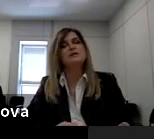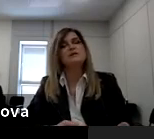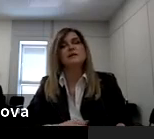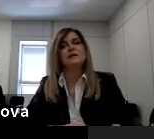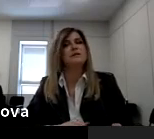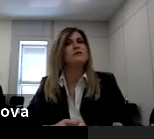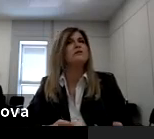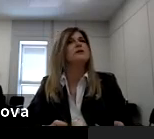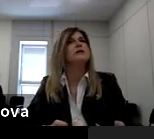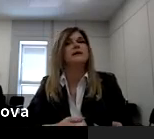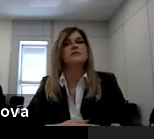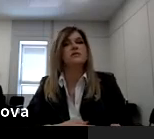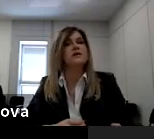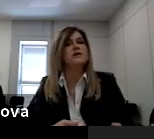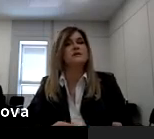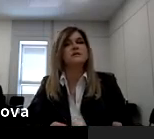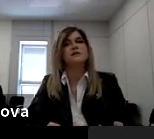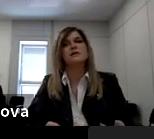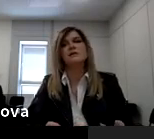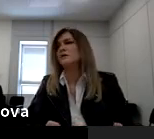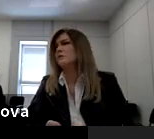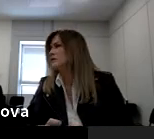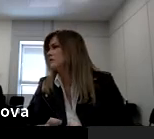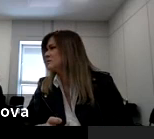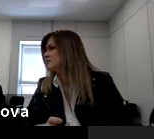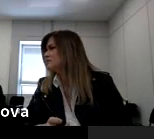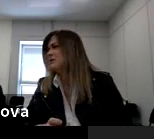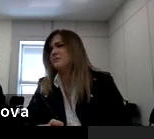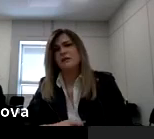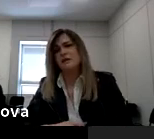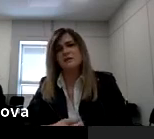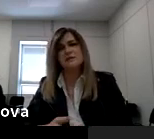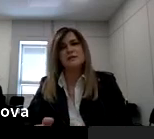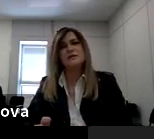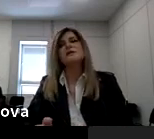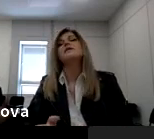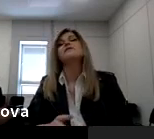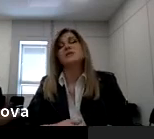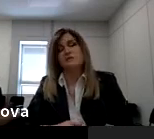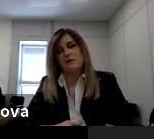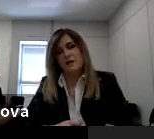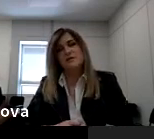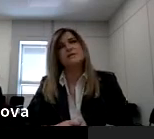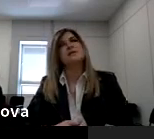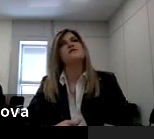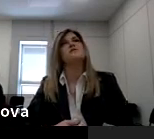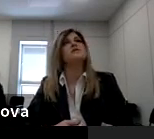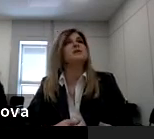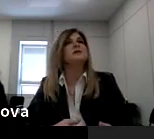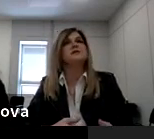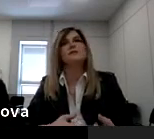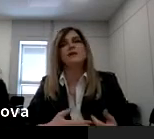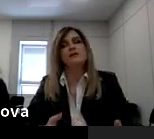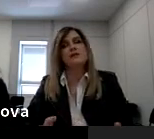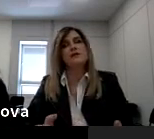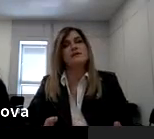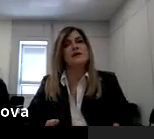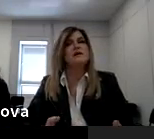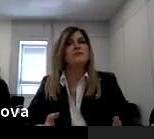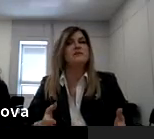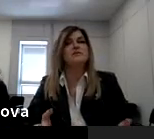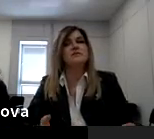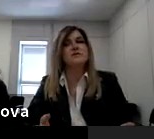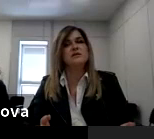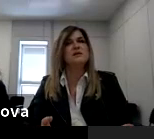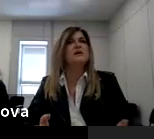ES files, catalog, CAD drawings, what else? Something else? 3D files. 3D files, yes. yeah, for modeling. So everything is